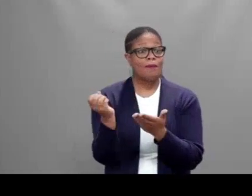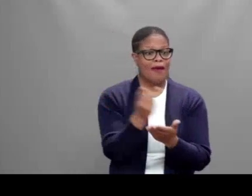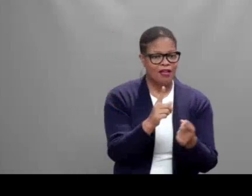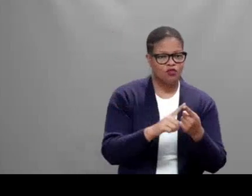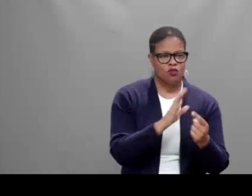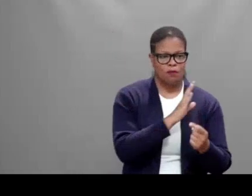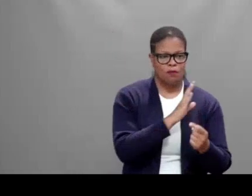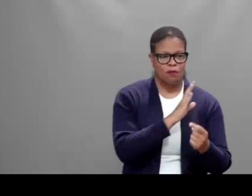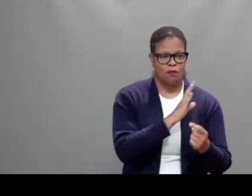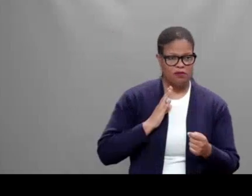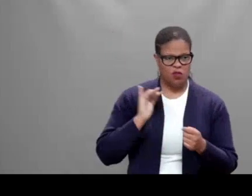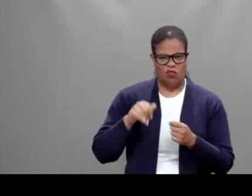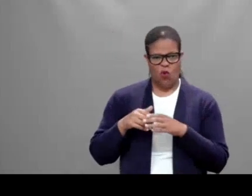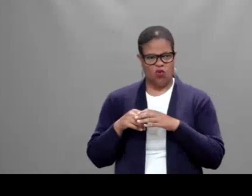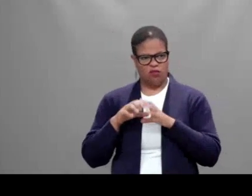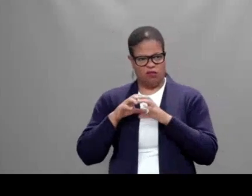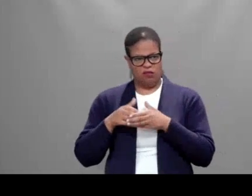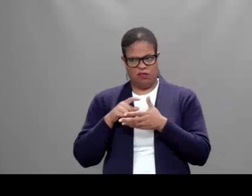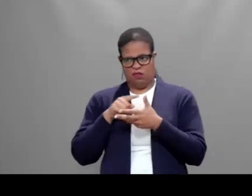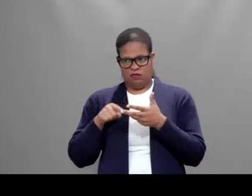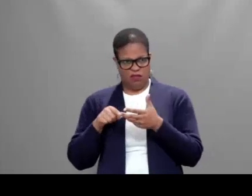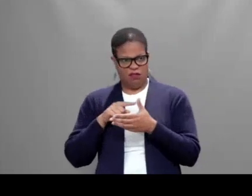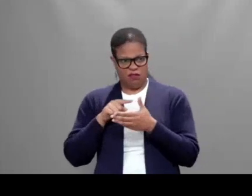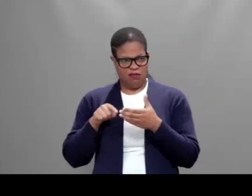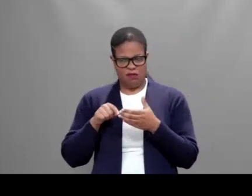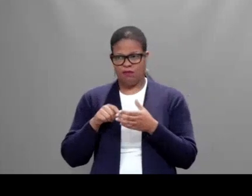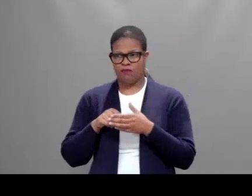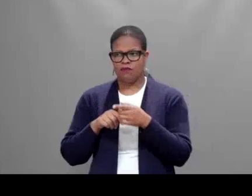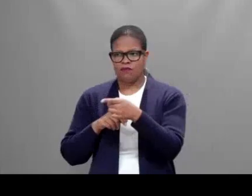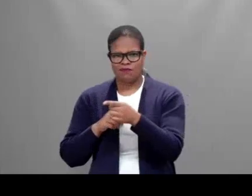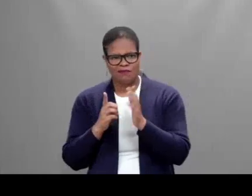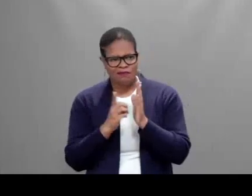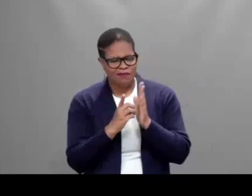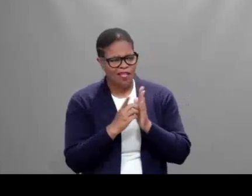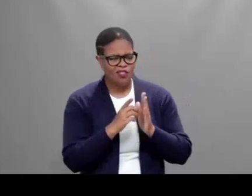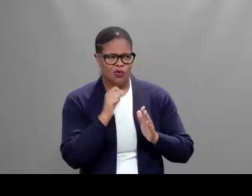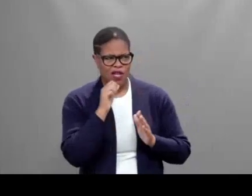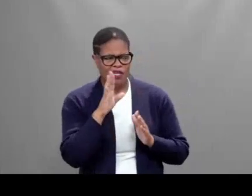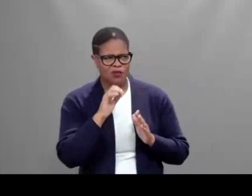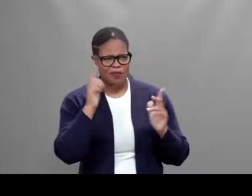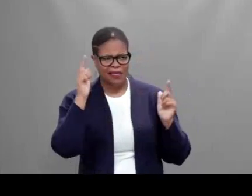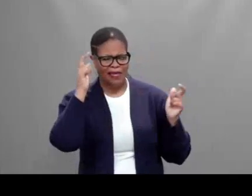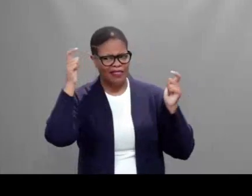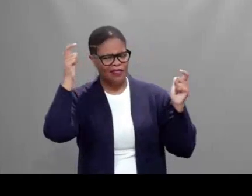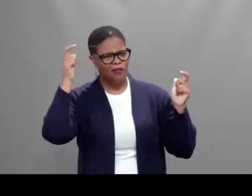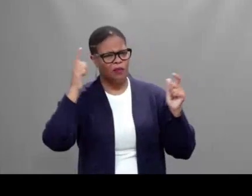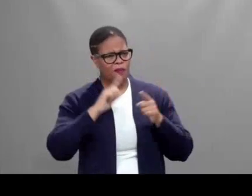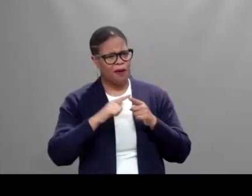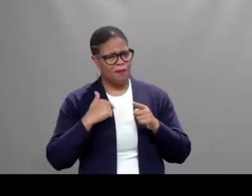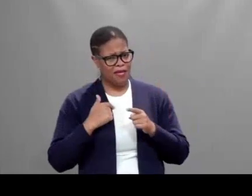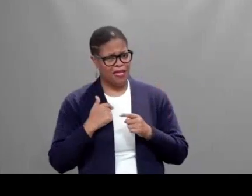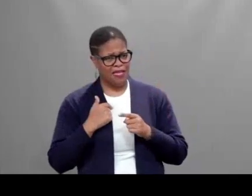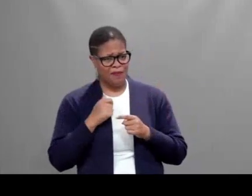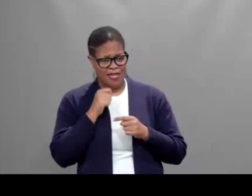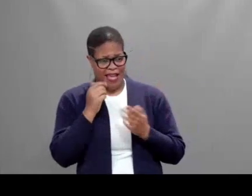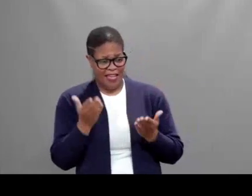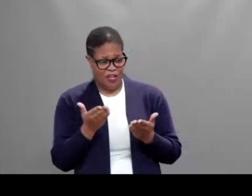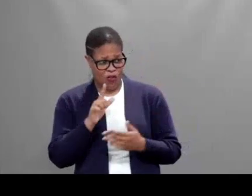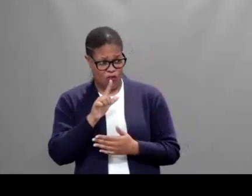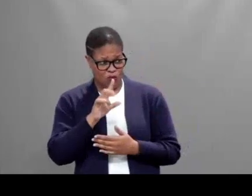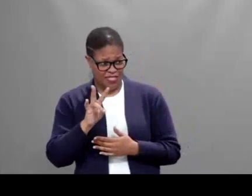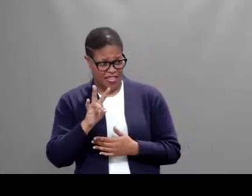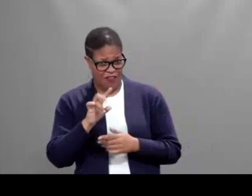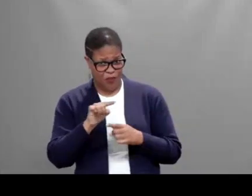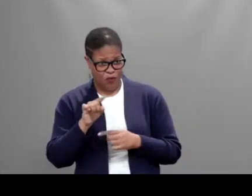to the board. So not to be totally egotistical, but my being absent on the 27th